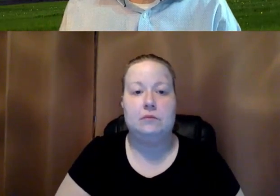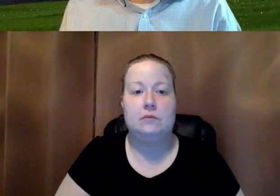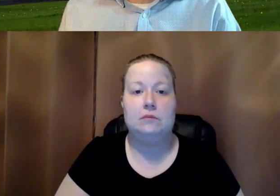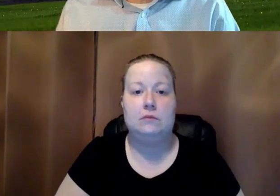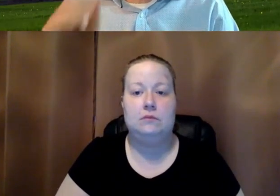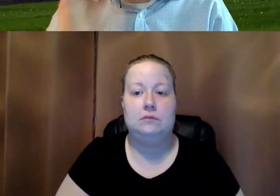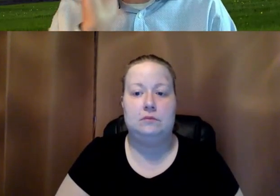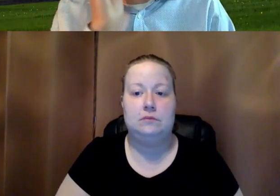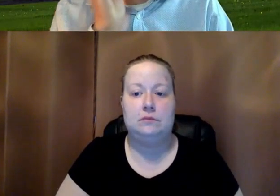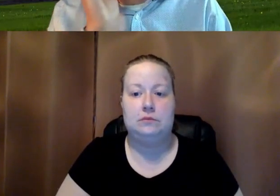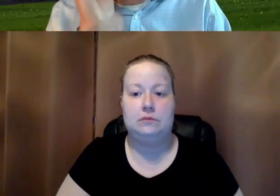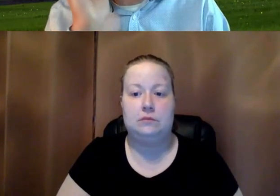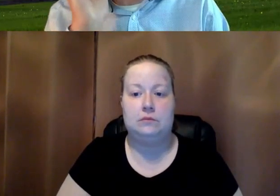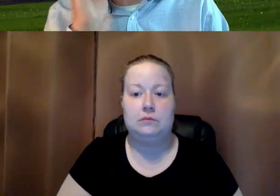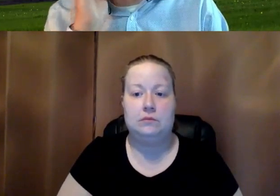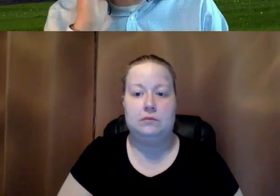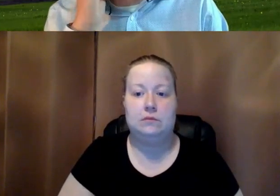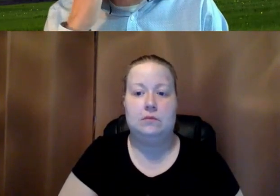But